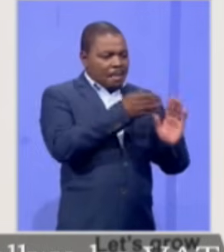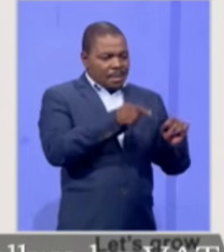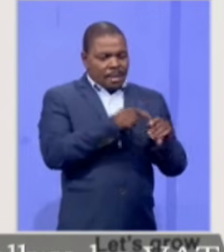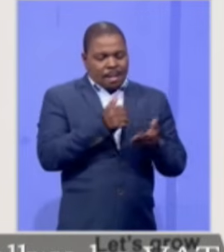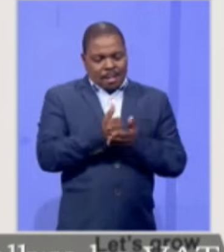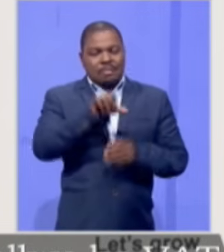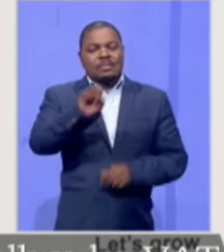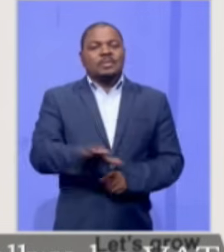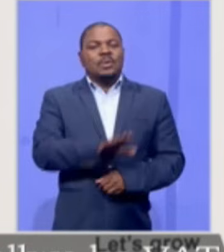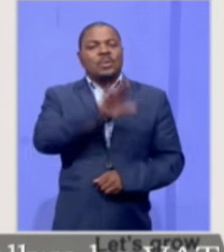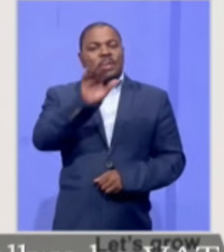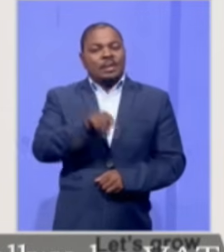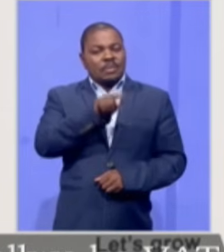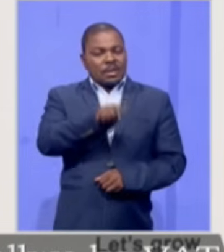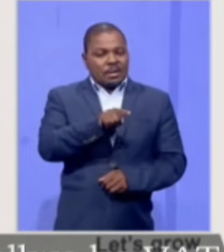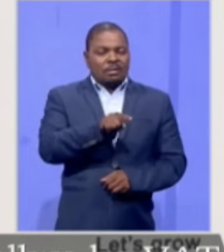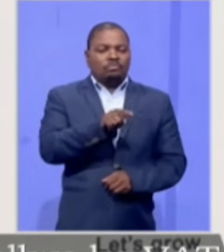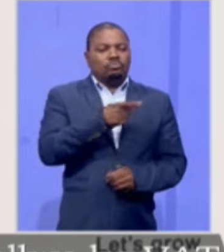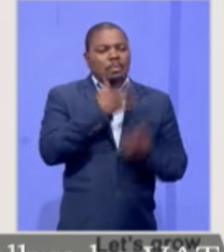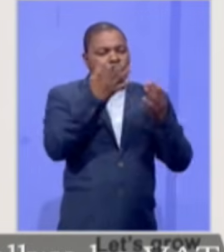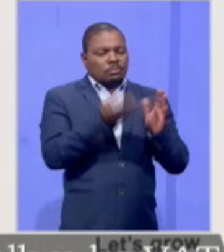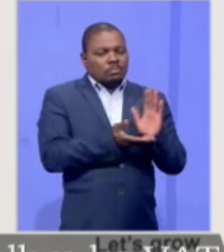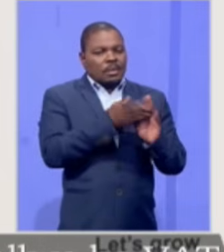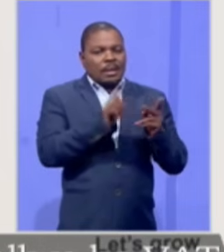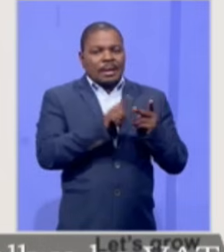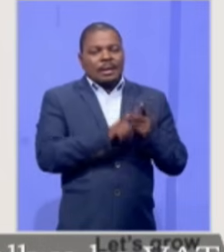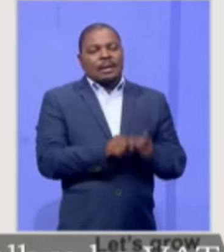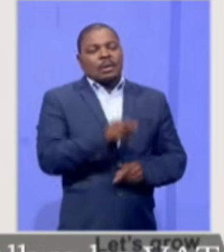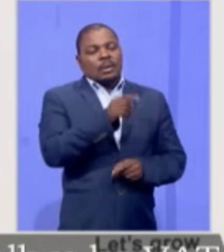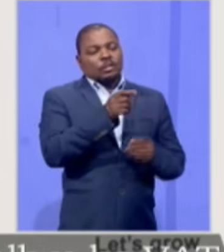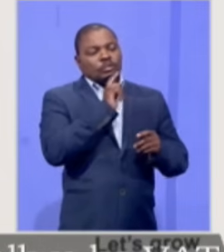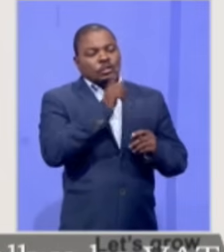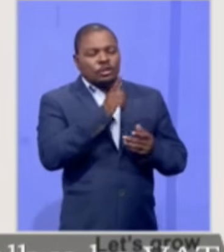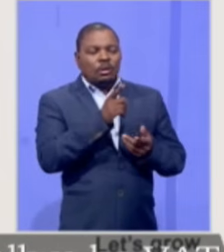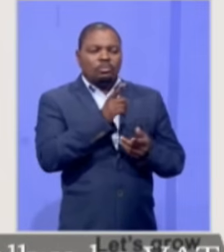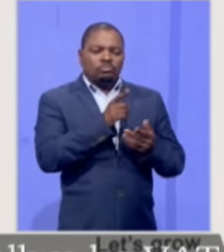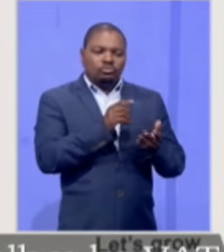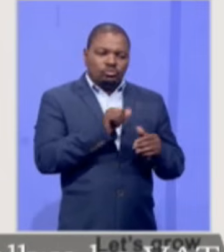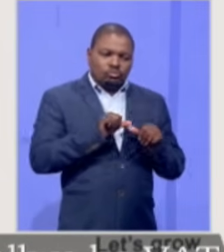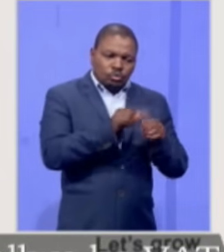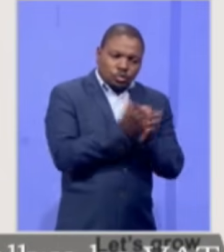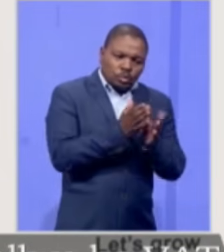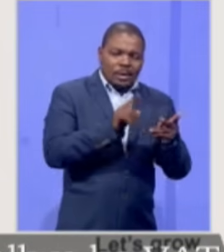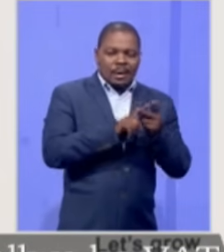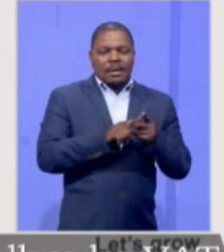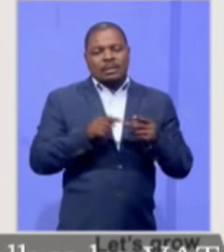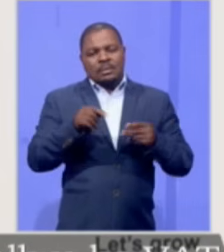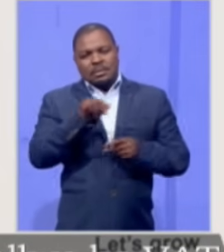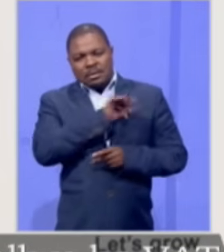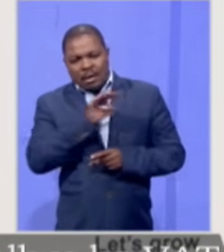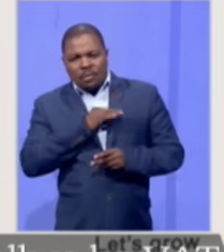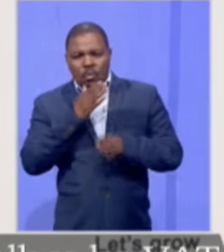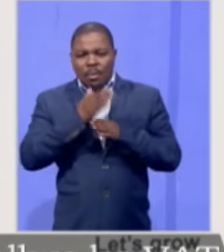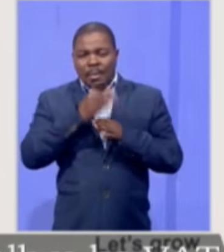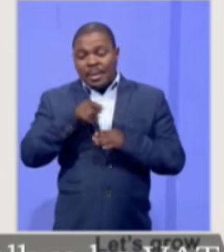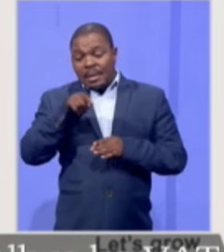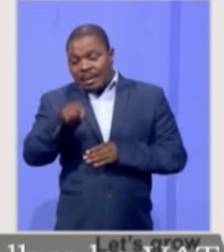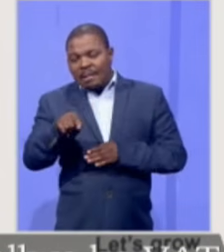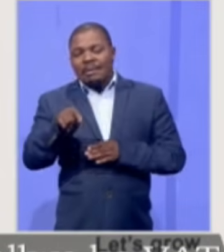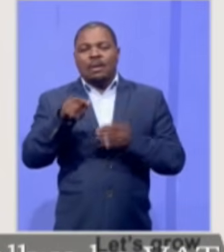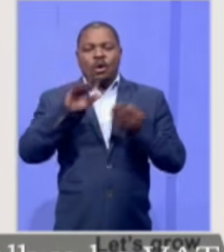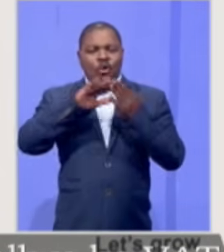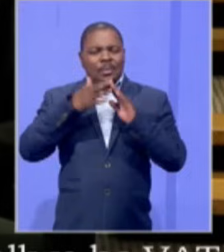maintaining 1,000 teachers in the classrooms, 9,300 health workers in their jobs, the employment of 800